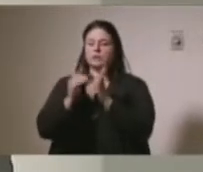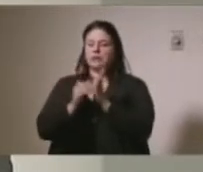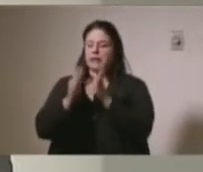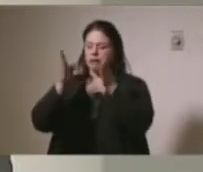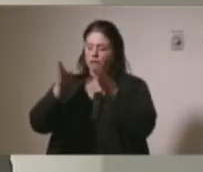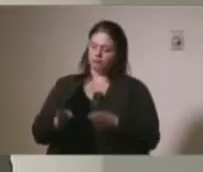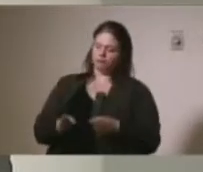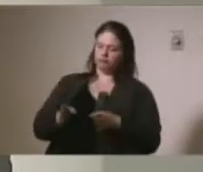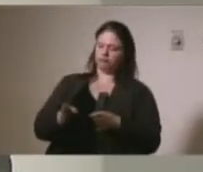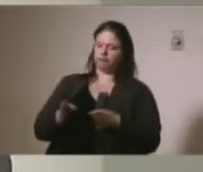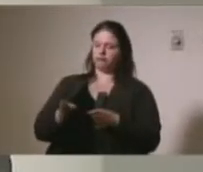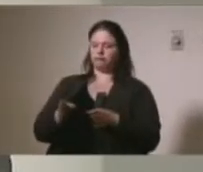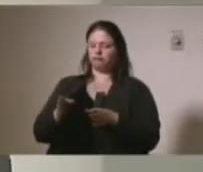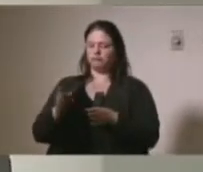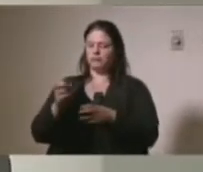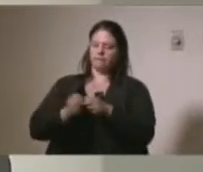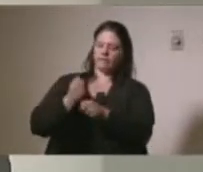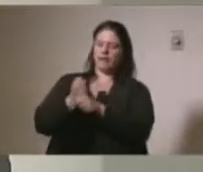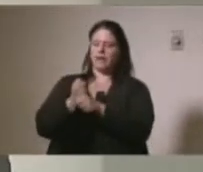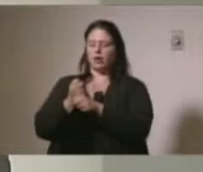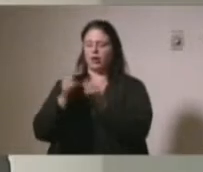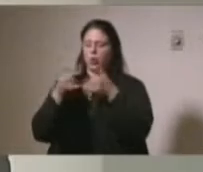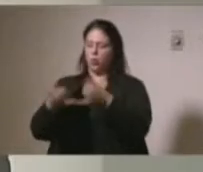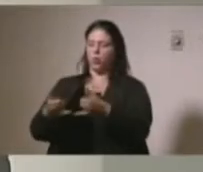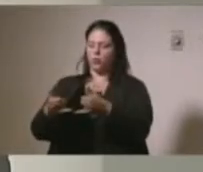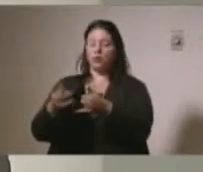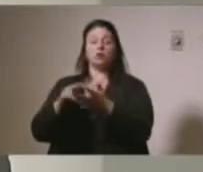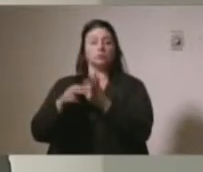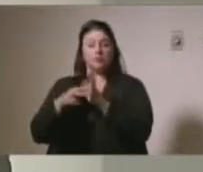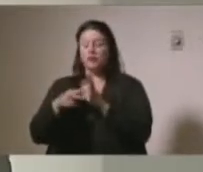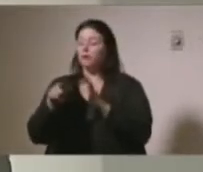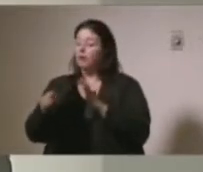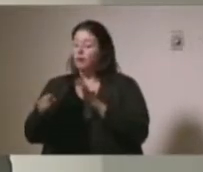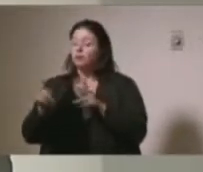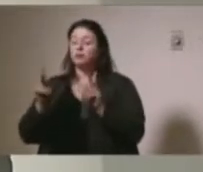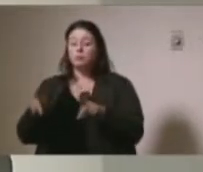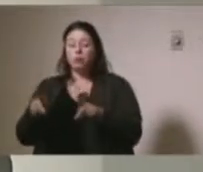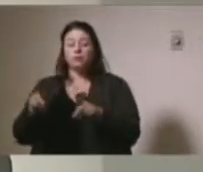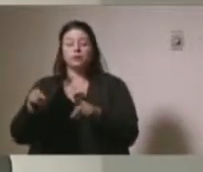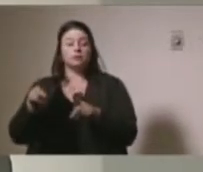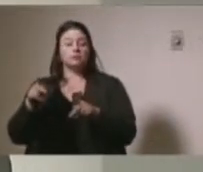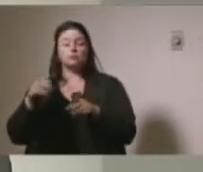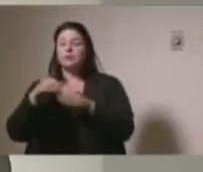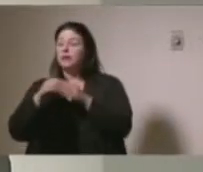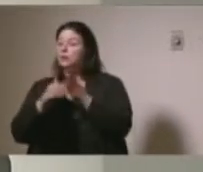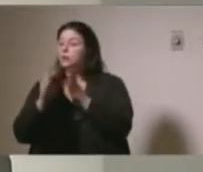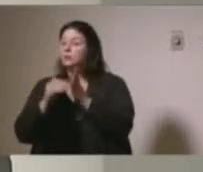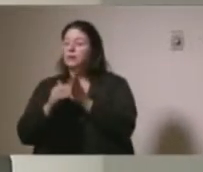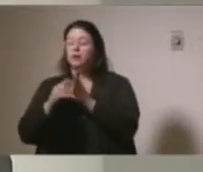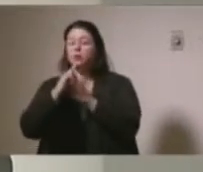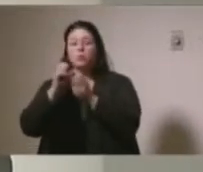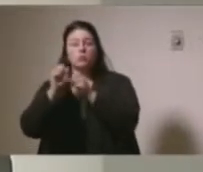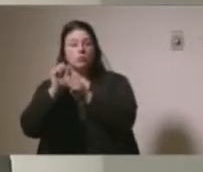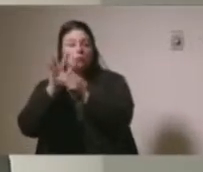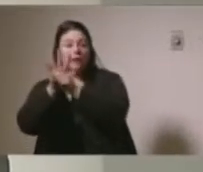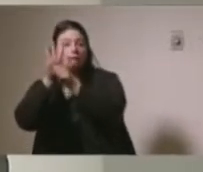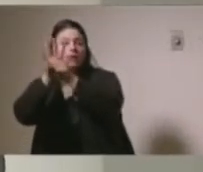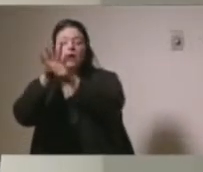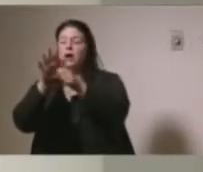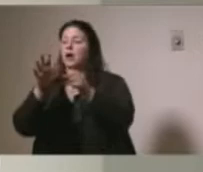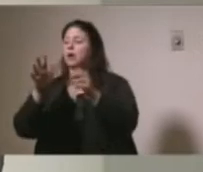is homegrown talent who is a New Zealander working for and advocating on behalf of New Zealanders for their